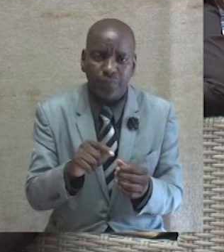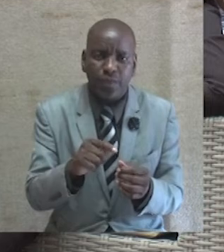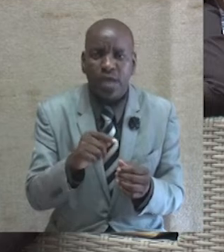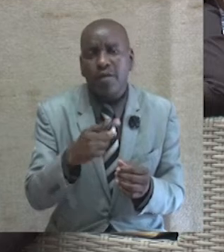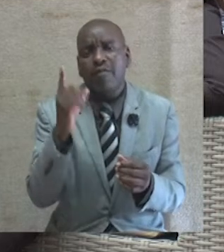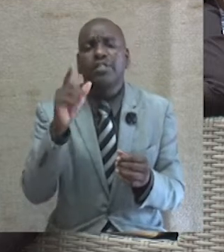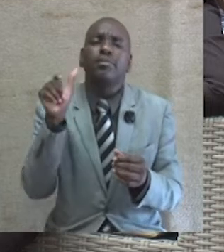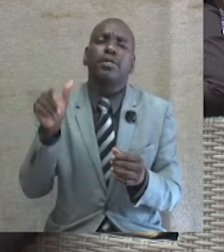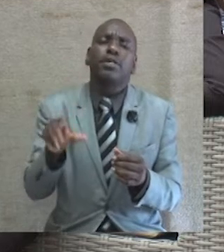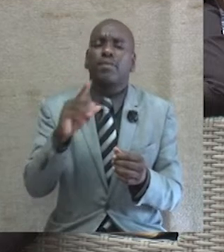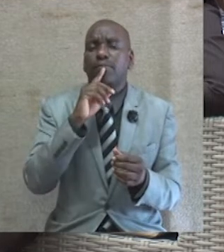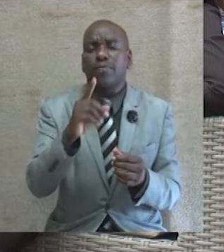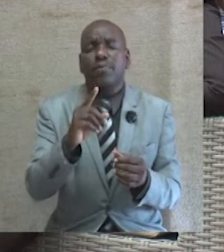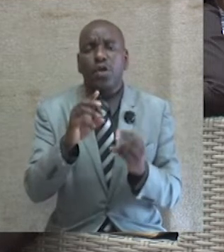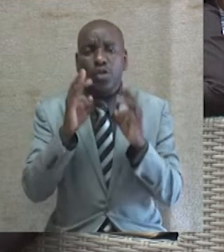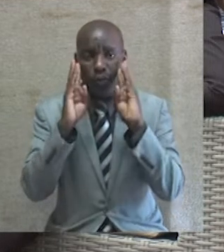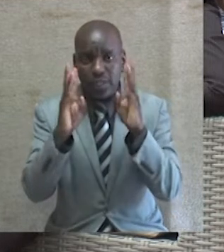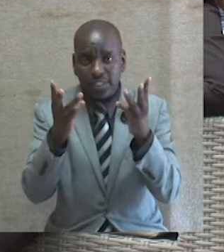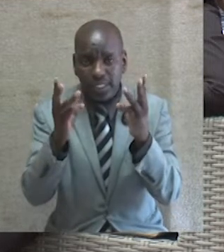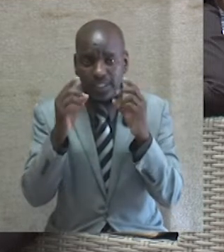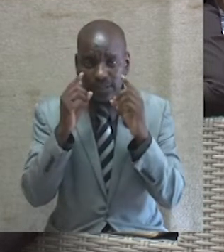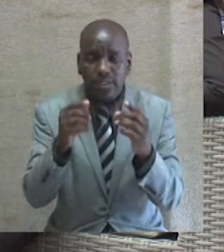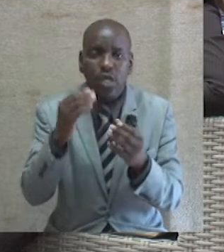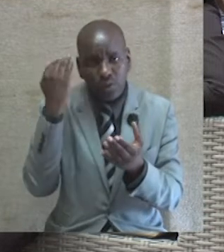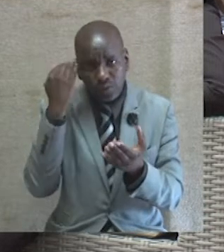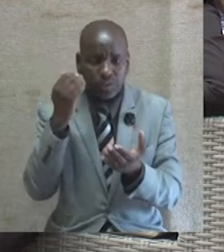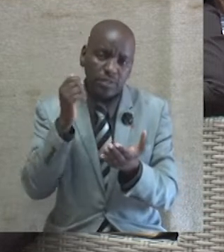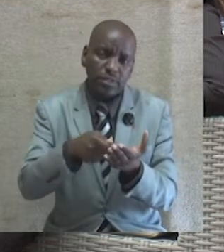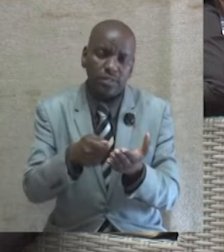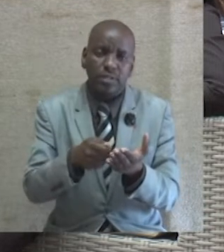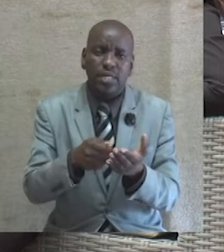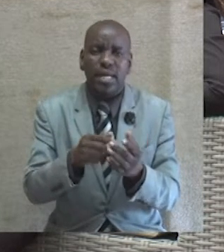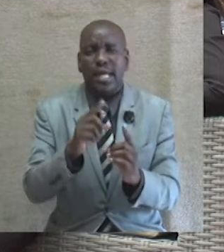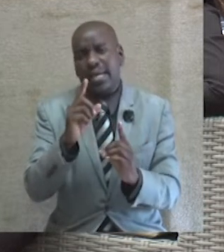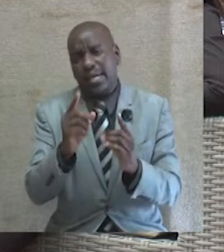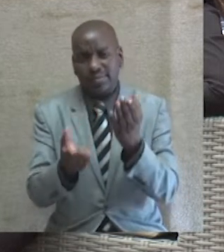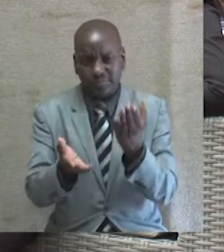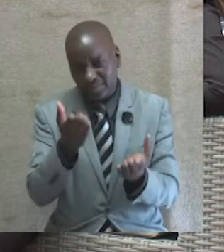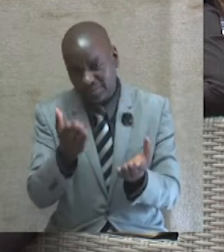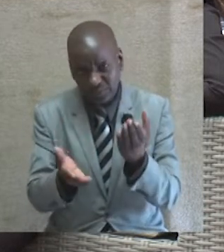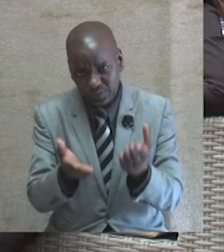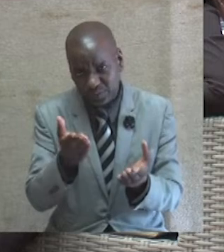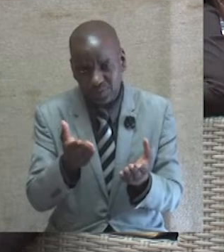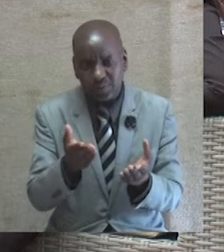the first person to be told is the first witness, but the court processes sometimes are not.